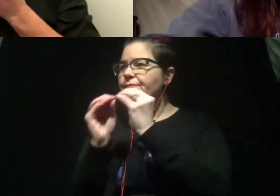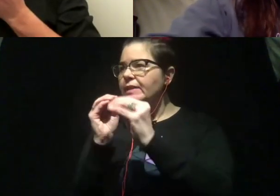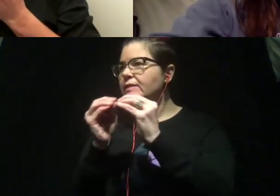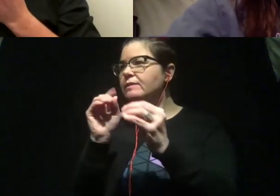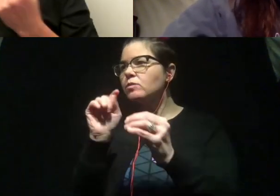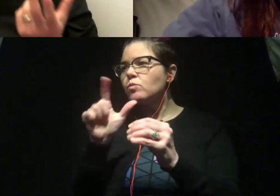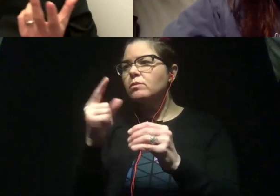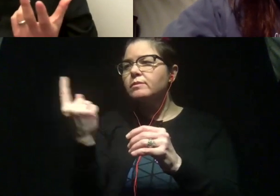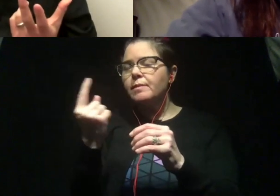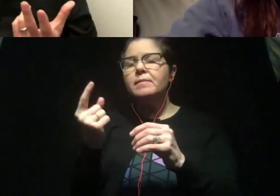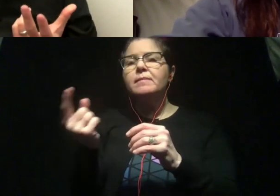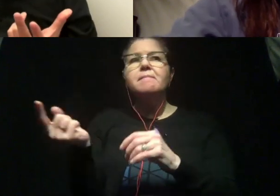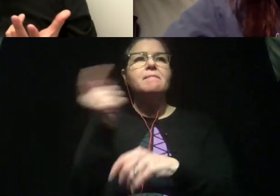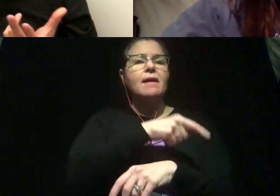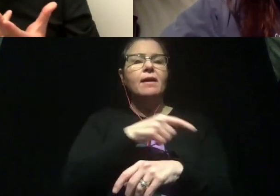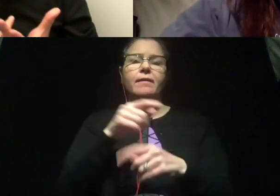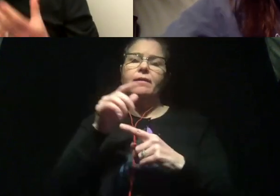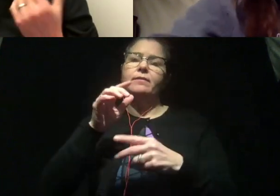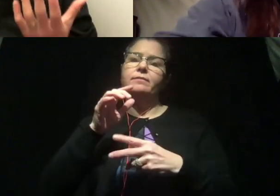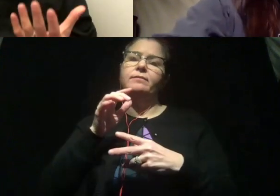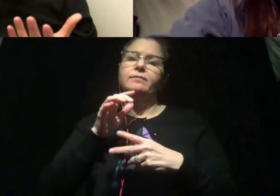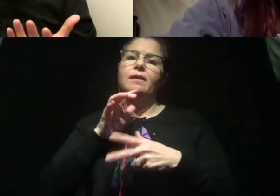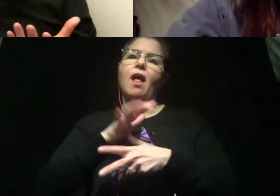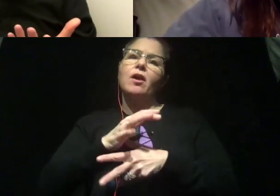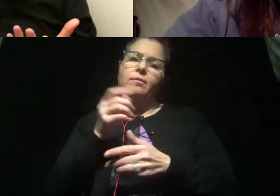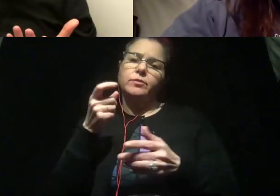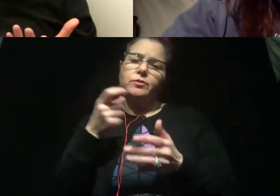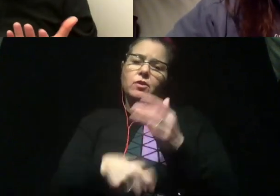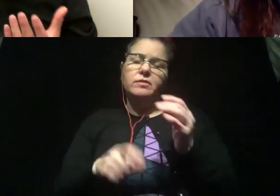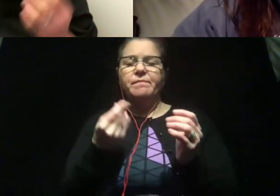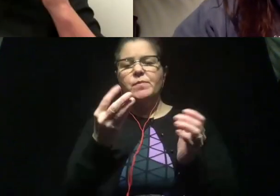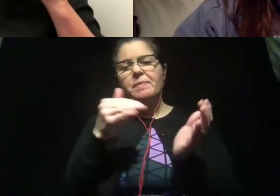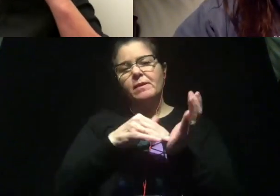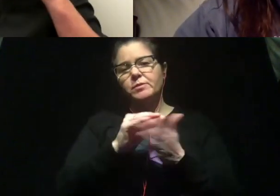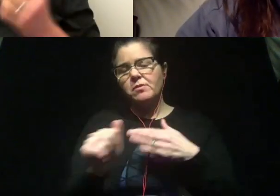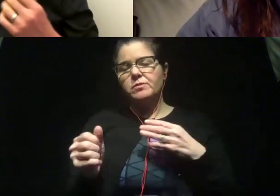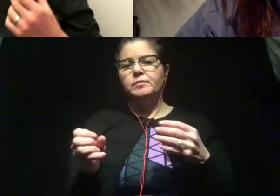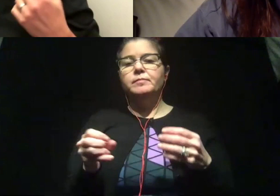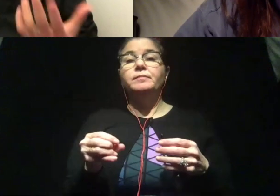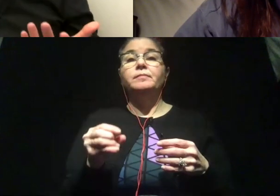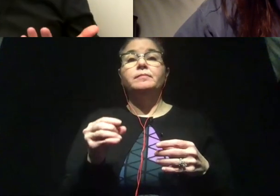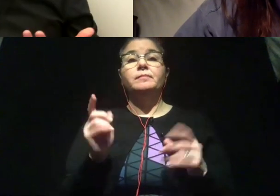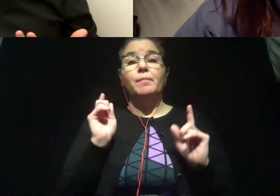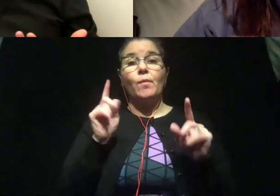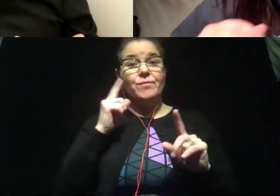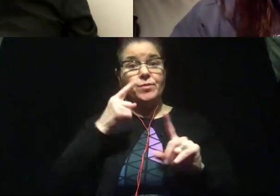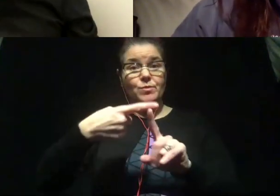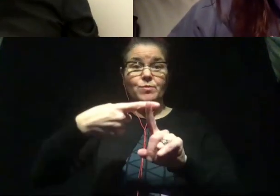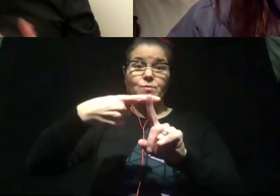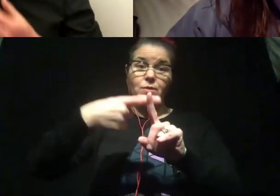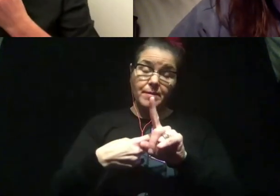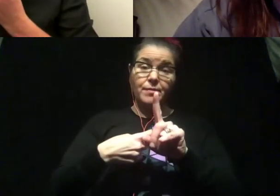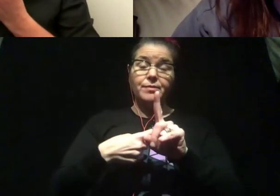like, the biggest thing is the helicopter cost. It might cost you a few $1,000s for the helicopter. When we're going out there for an entire